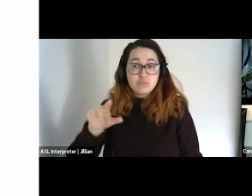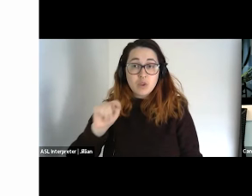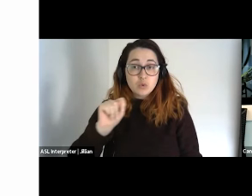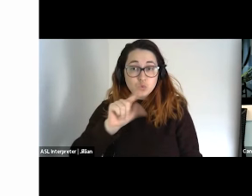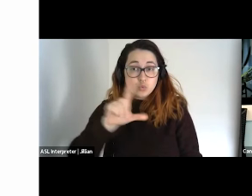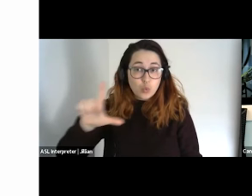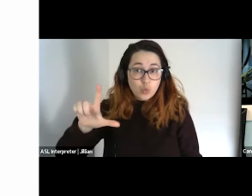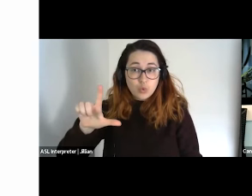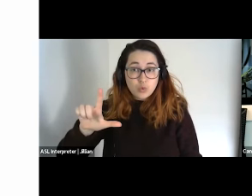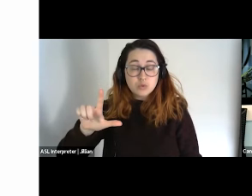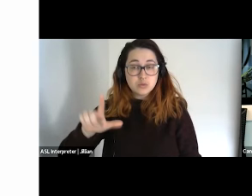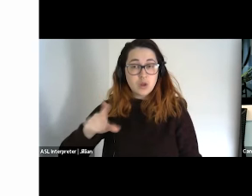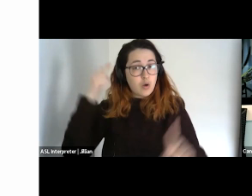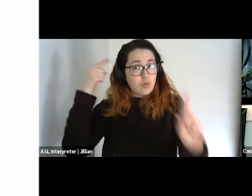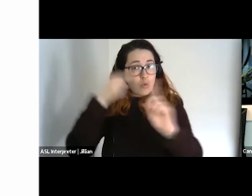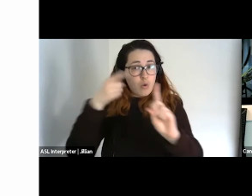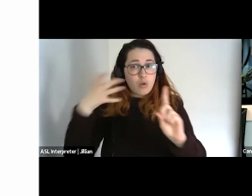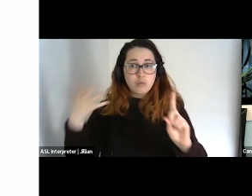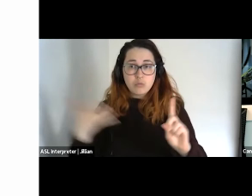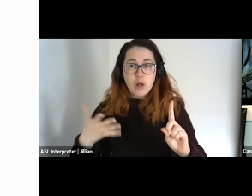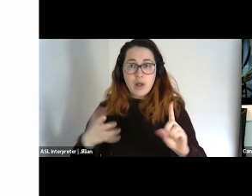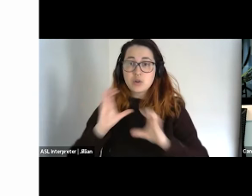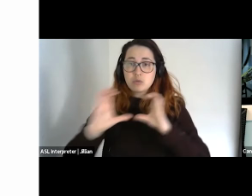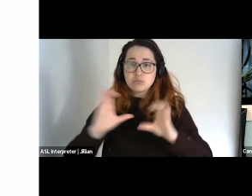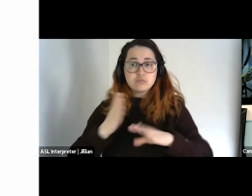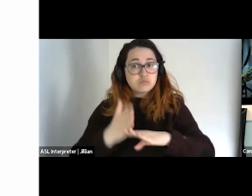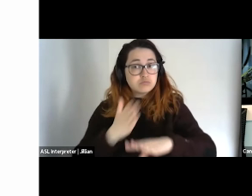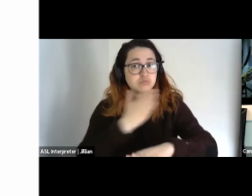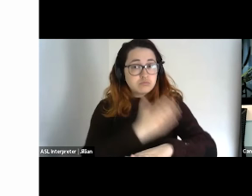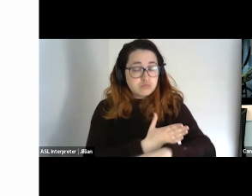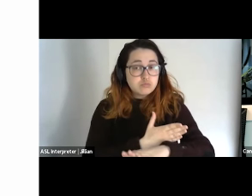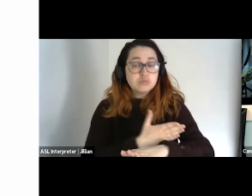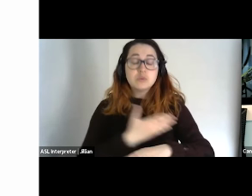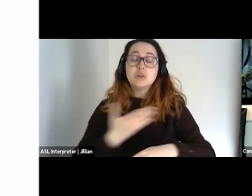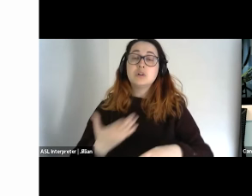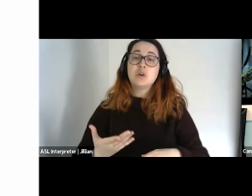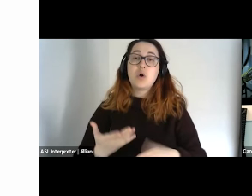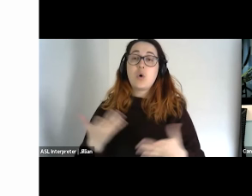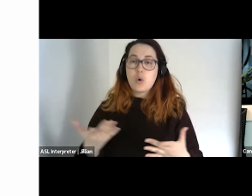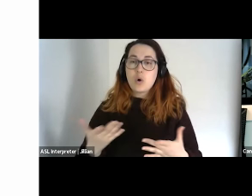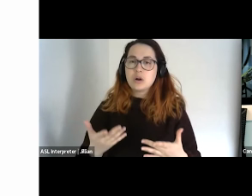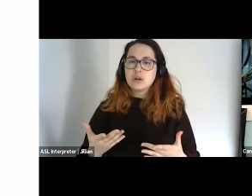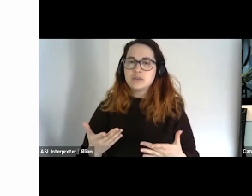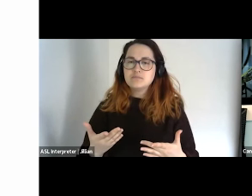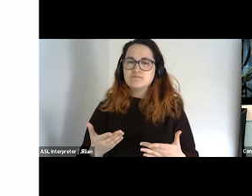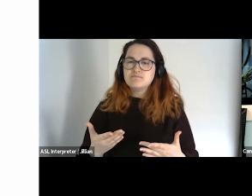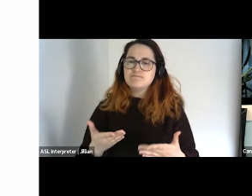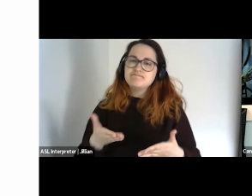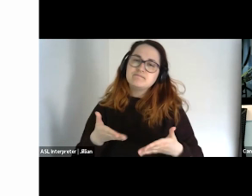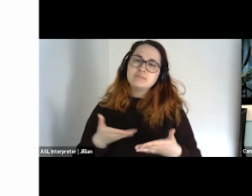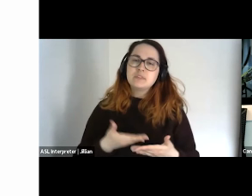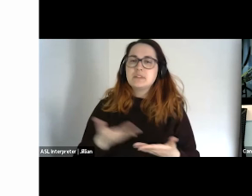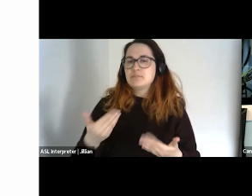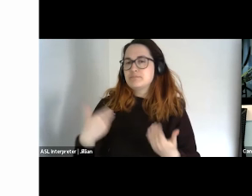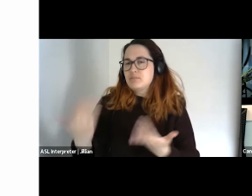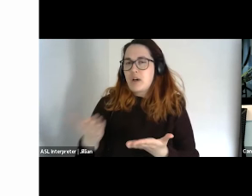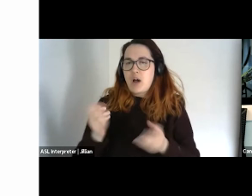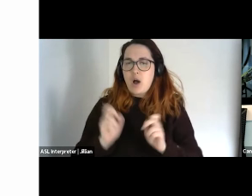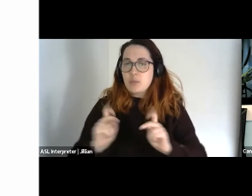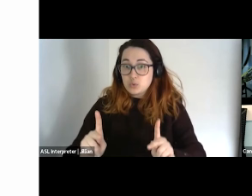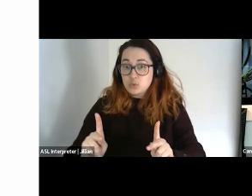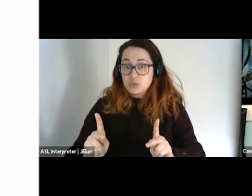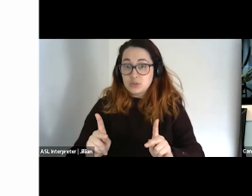is to feel better about our communication style, or give ourselves the best opportunity to be assertive, but it's not always met with